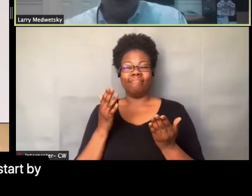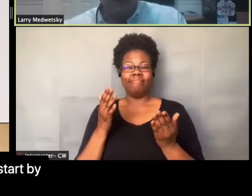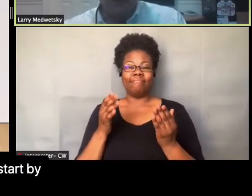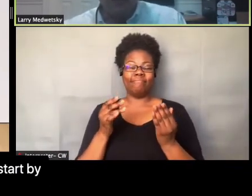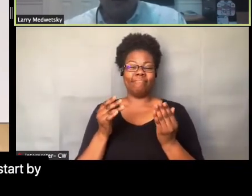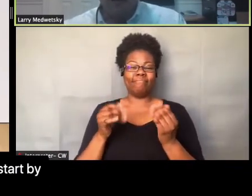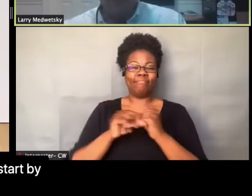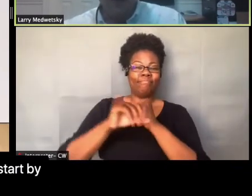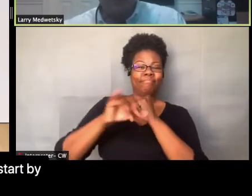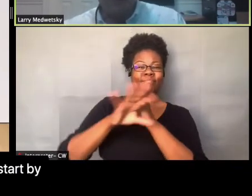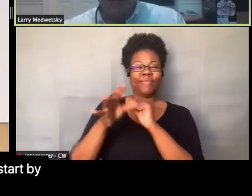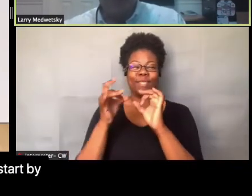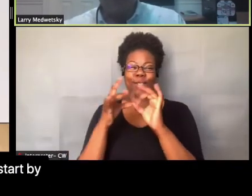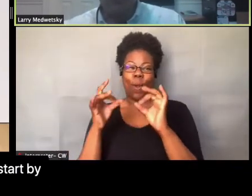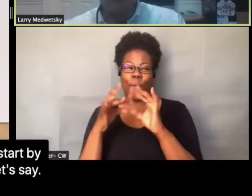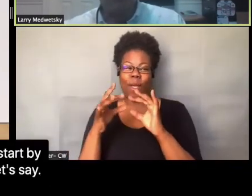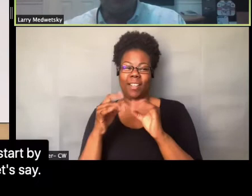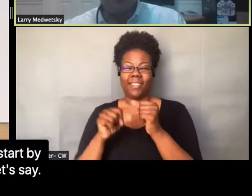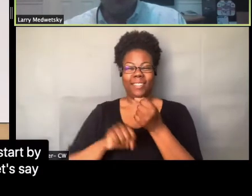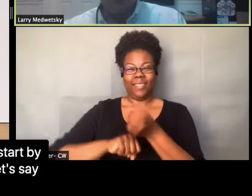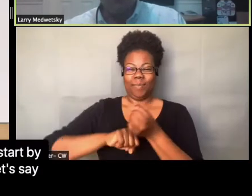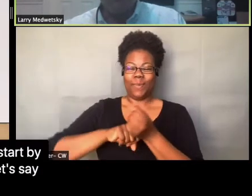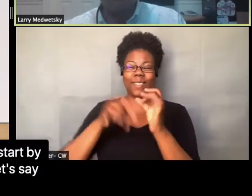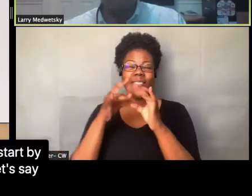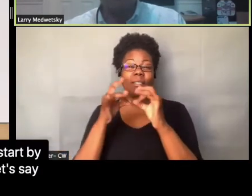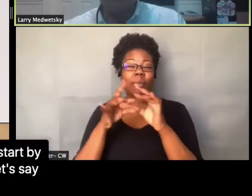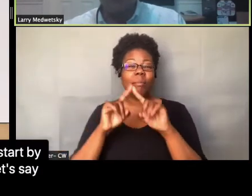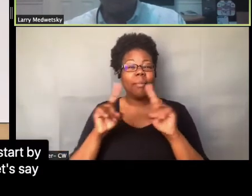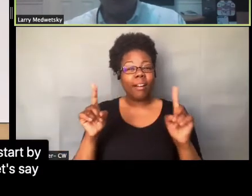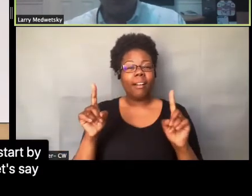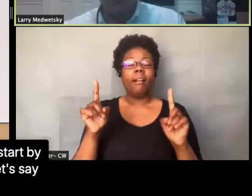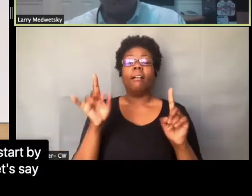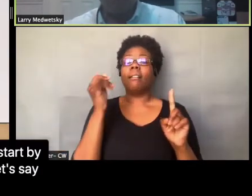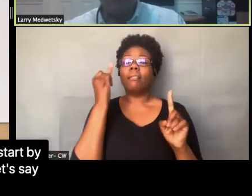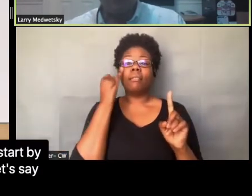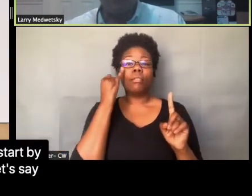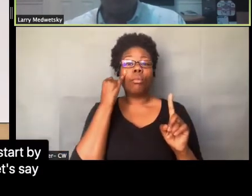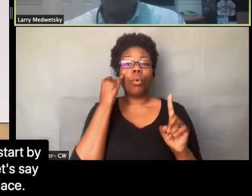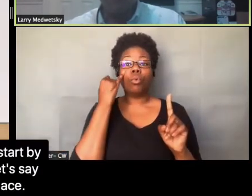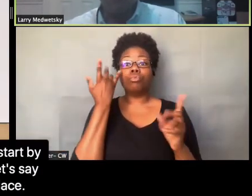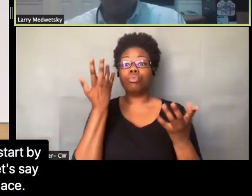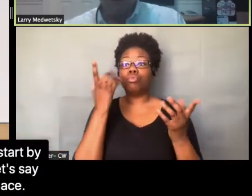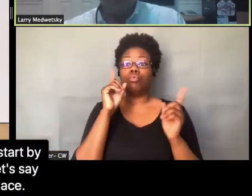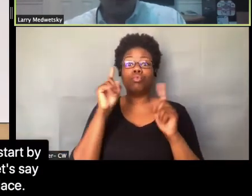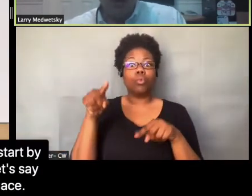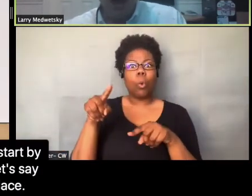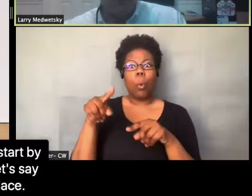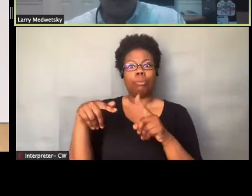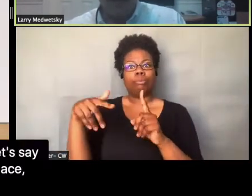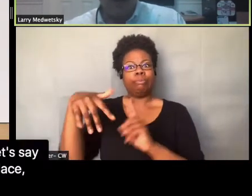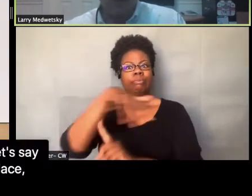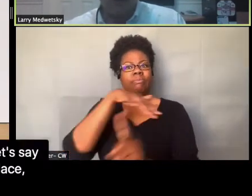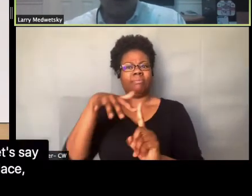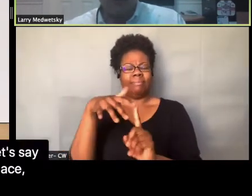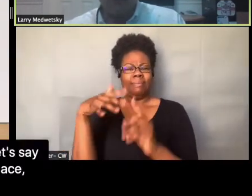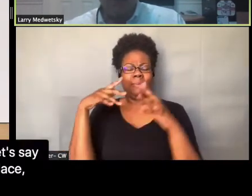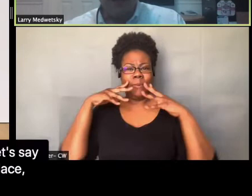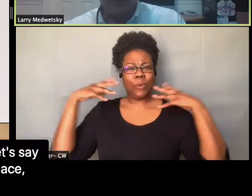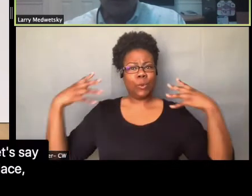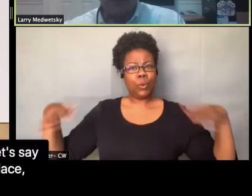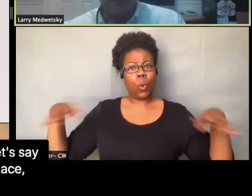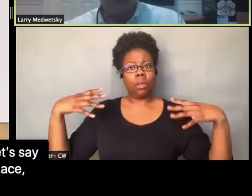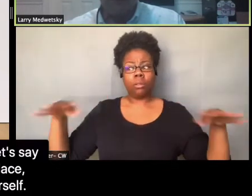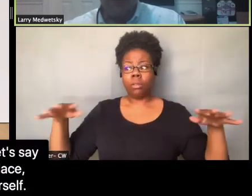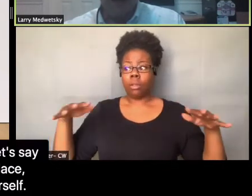that. So let's say individuals, you find yourself in a very noisy place, but you're not with anyone, you're just